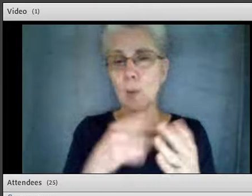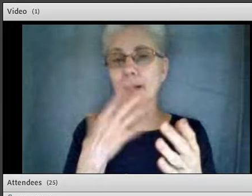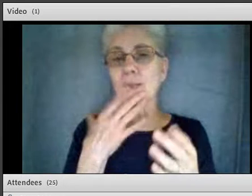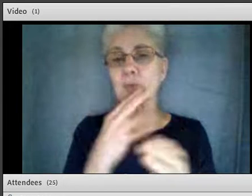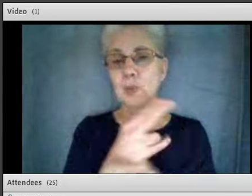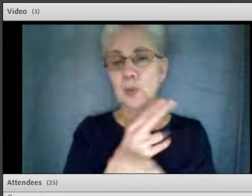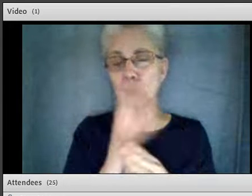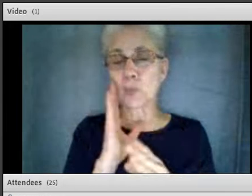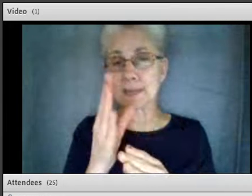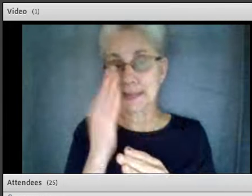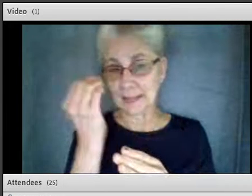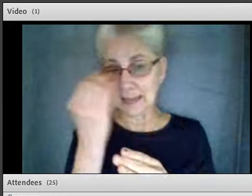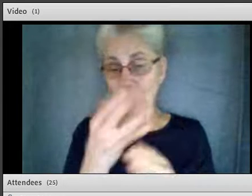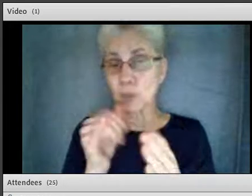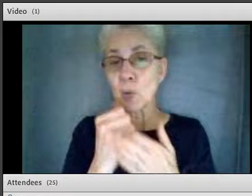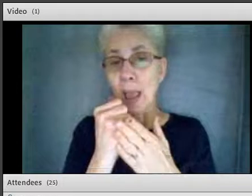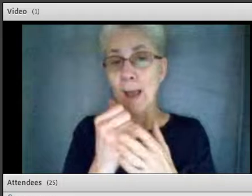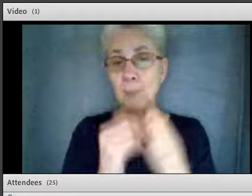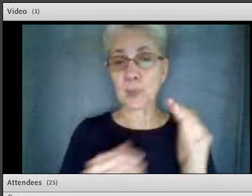of contrast that you need.